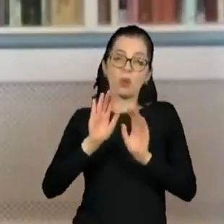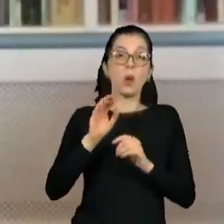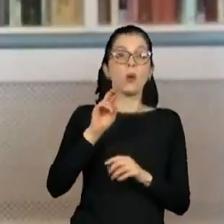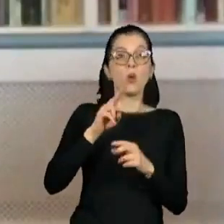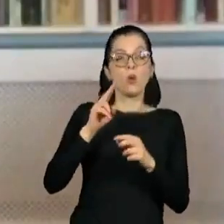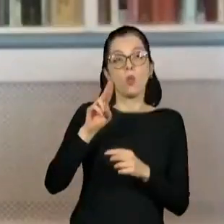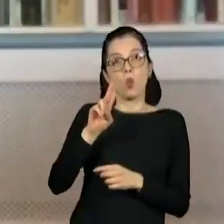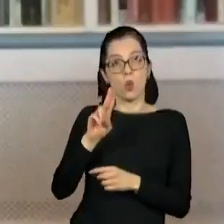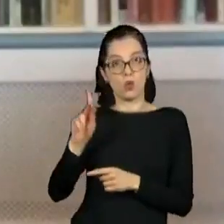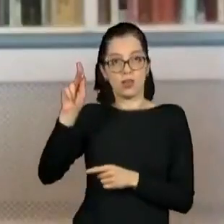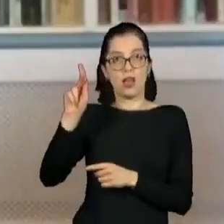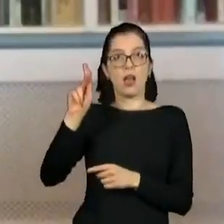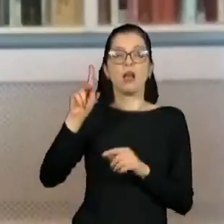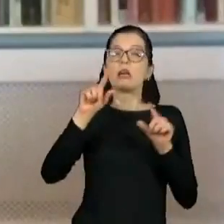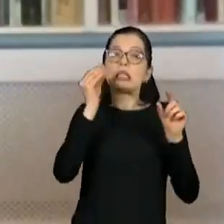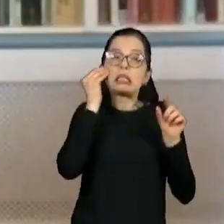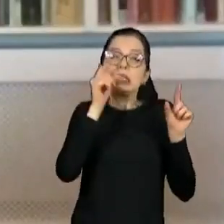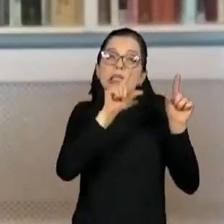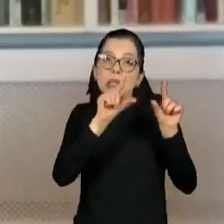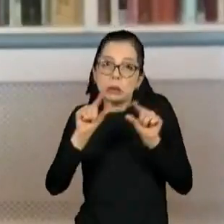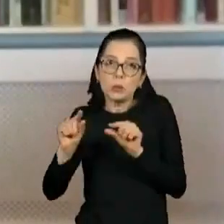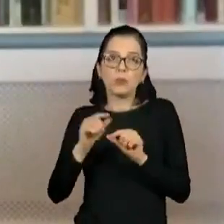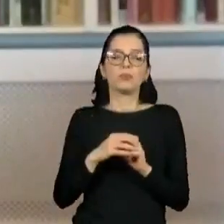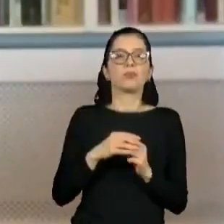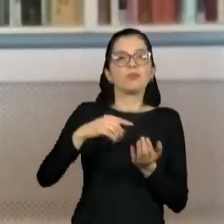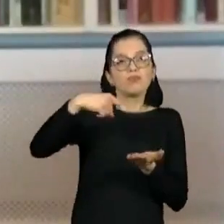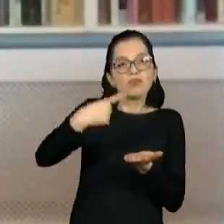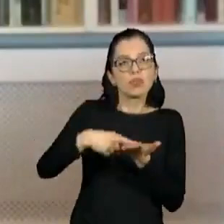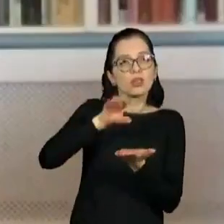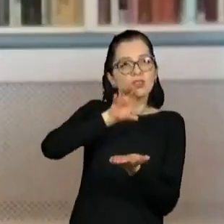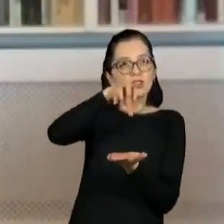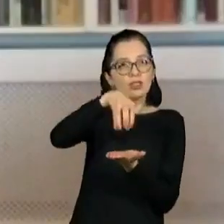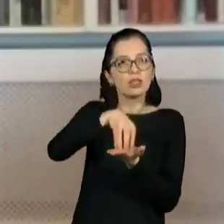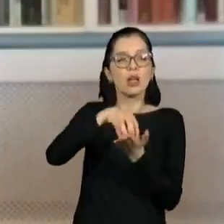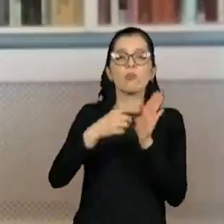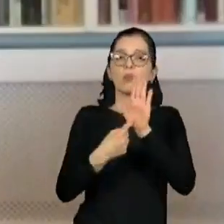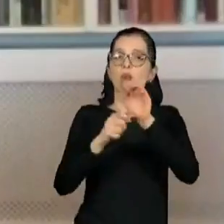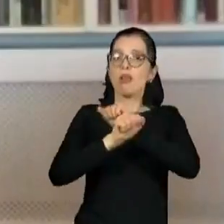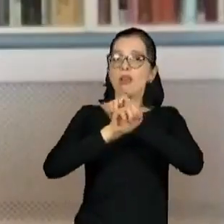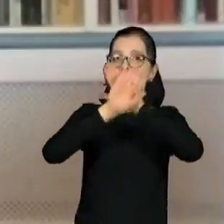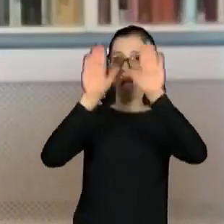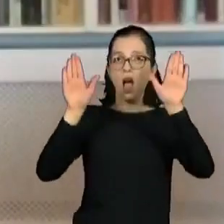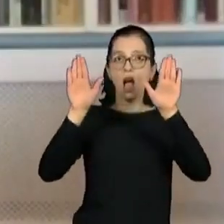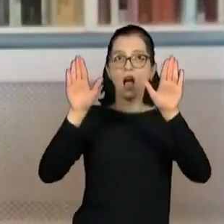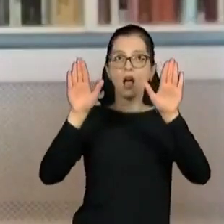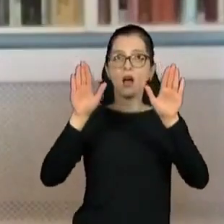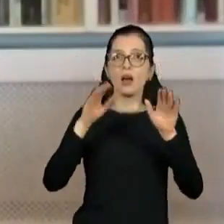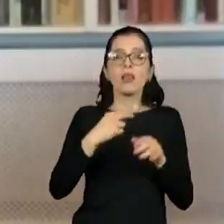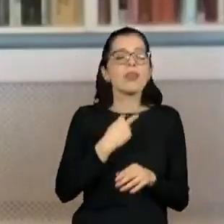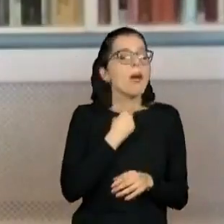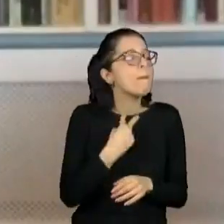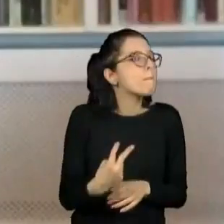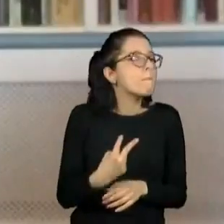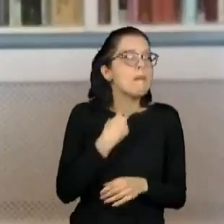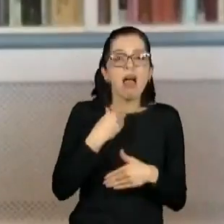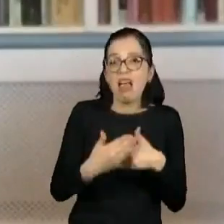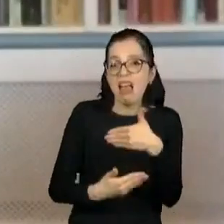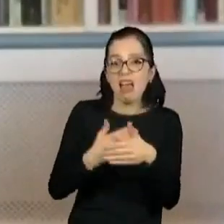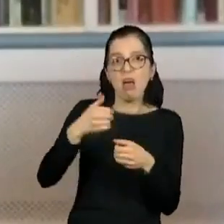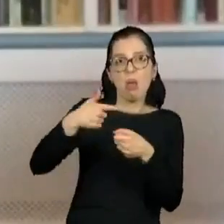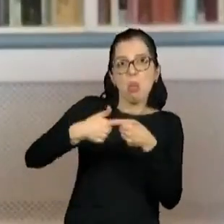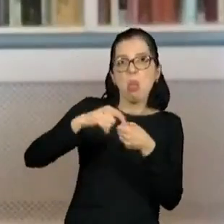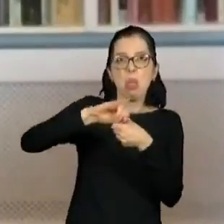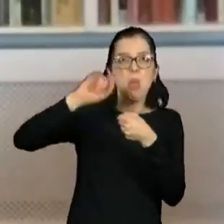But, the International Energy Agency has made it quite clear there should be no new